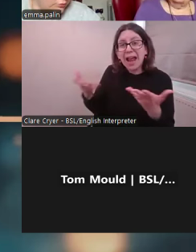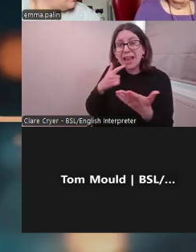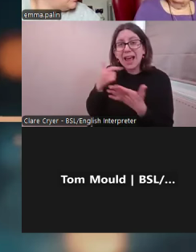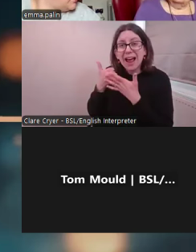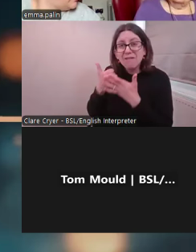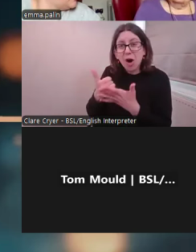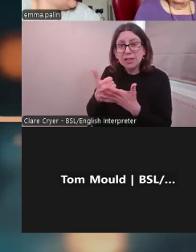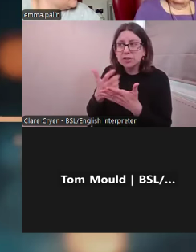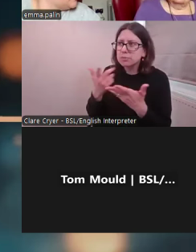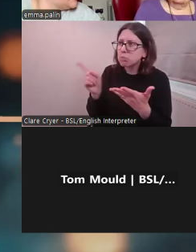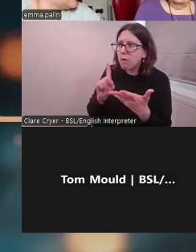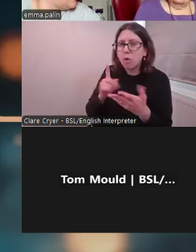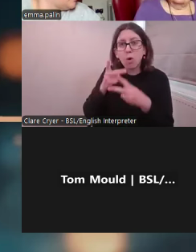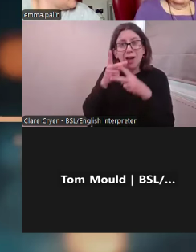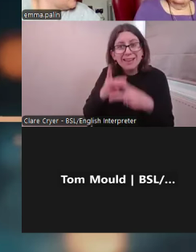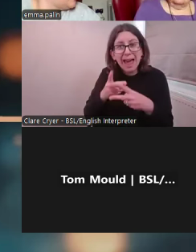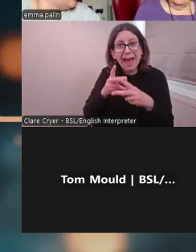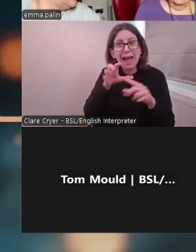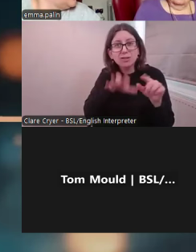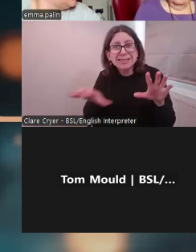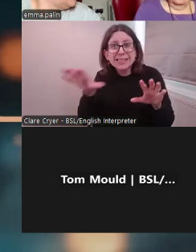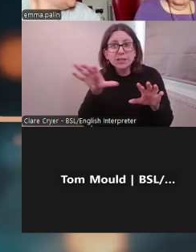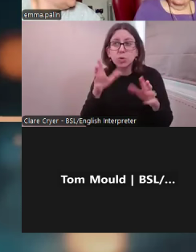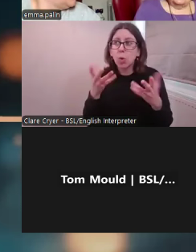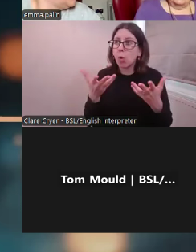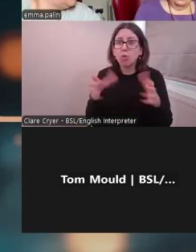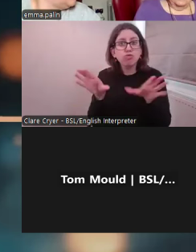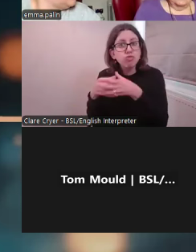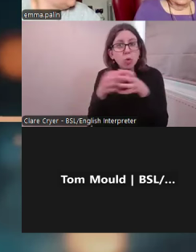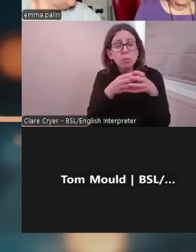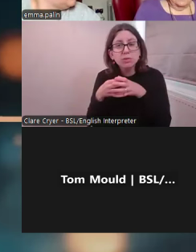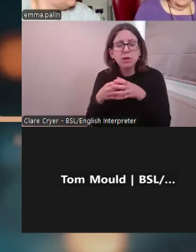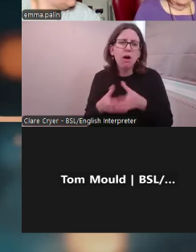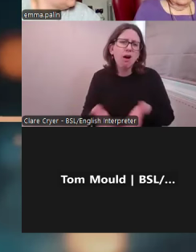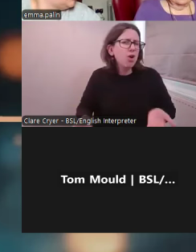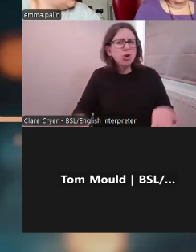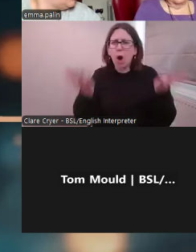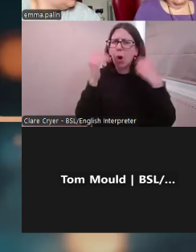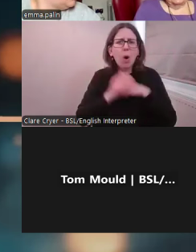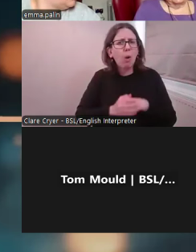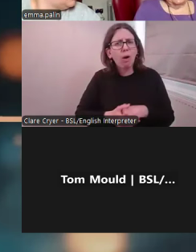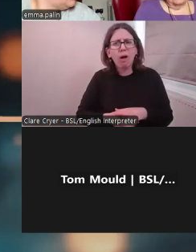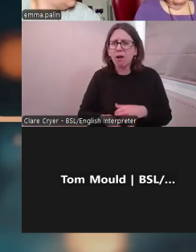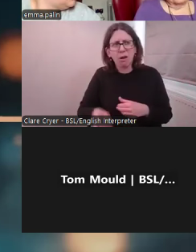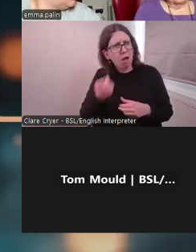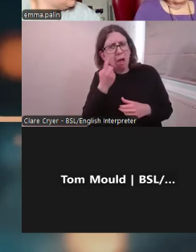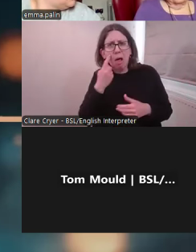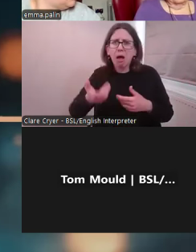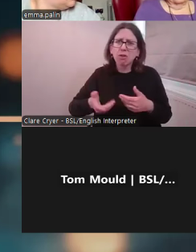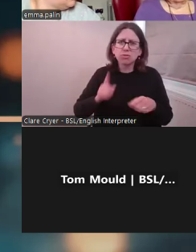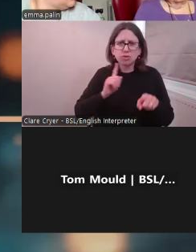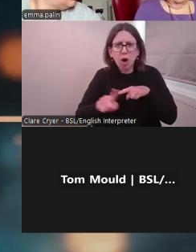settings or groups that are thinking of doing the same kind of thing? I'd say go ahead if you can. And I would say to